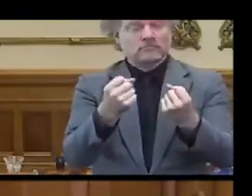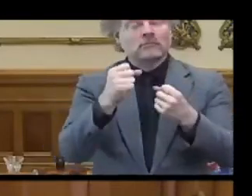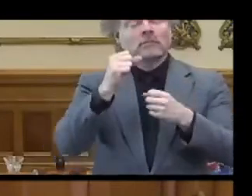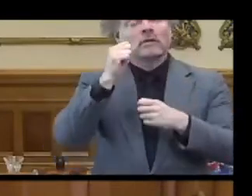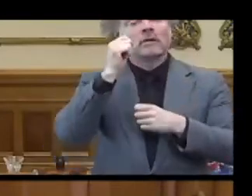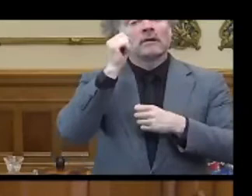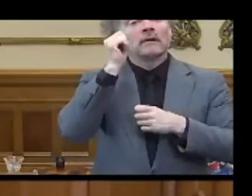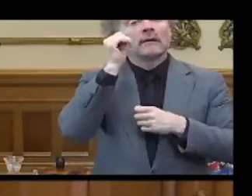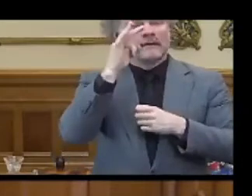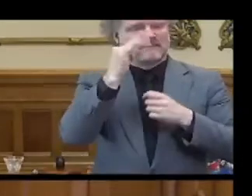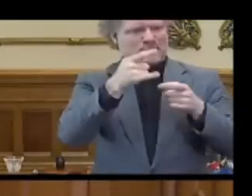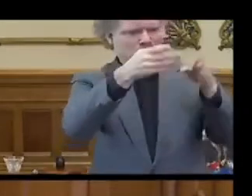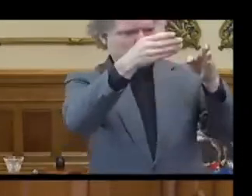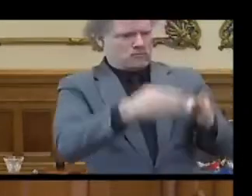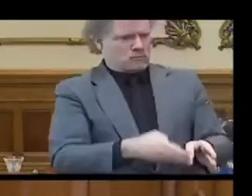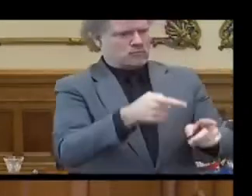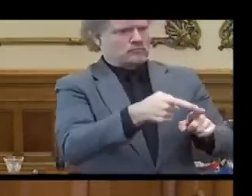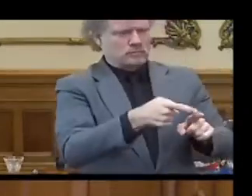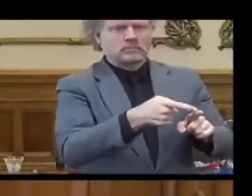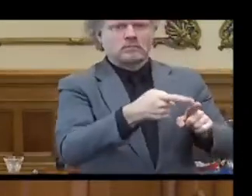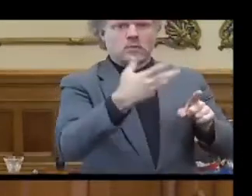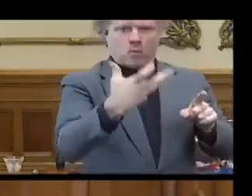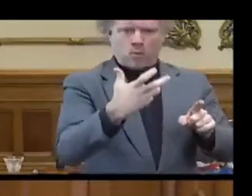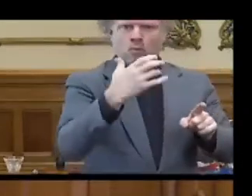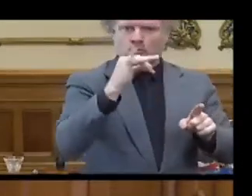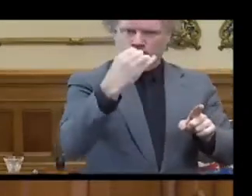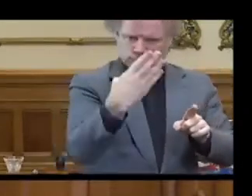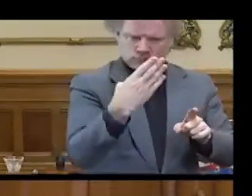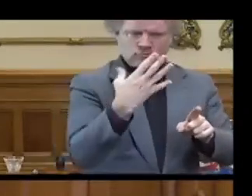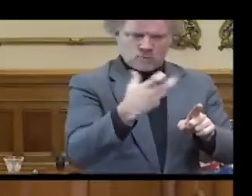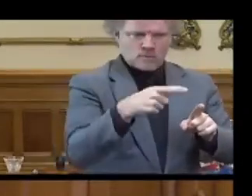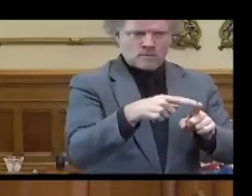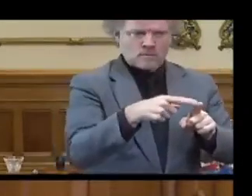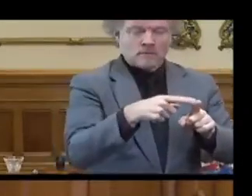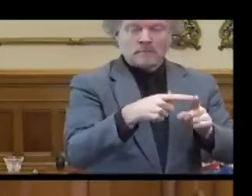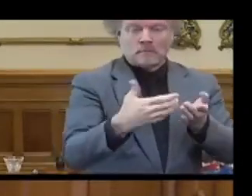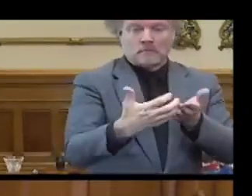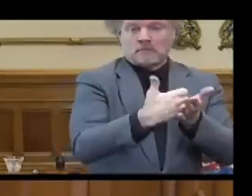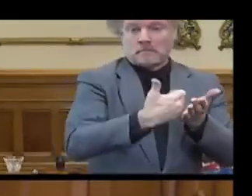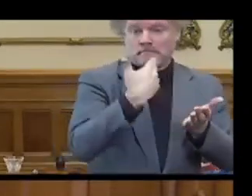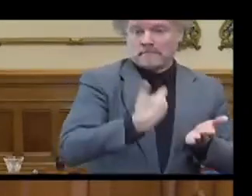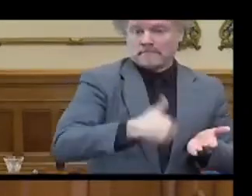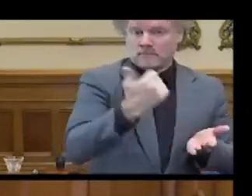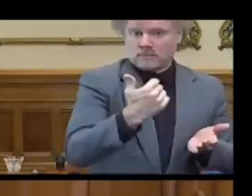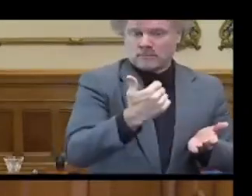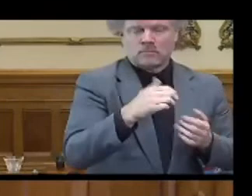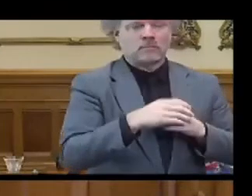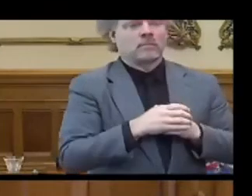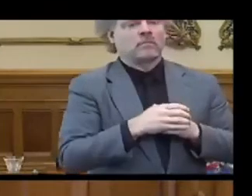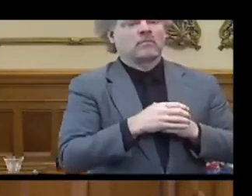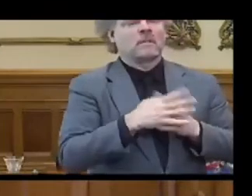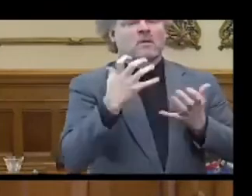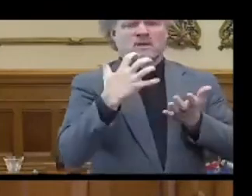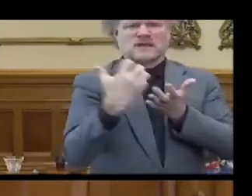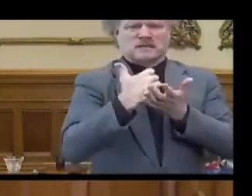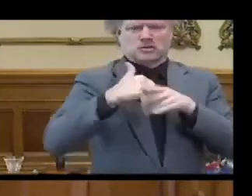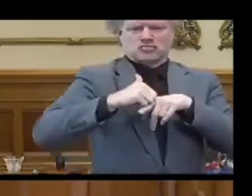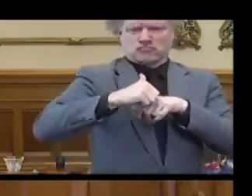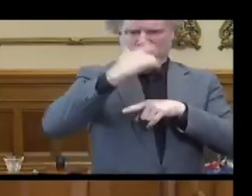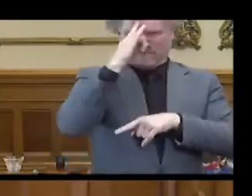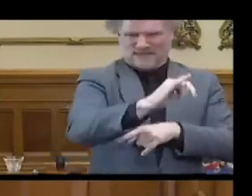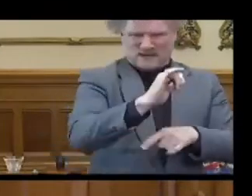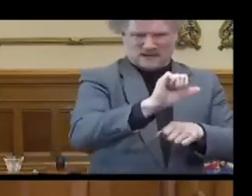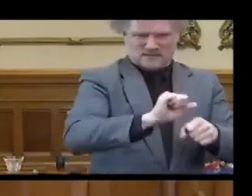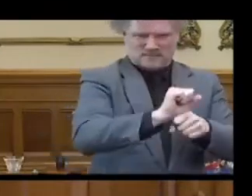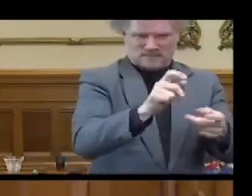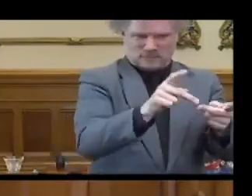is a Hoosier who desires to have a job that may pay a better wage and they want the training for that job, we have